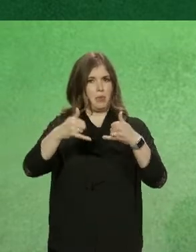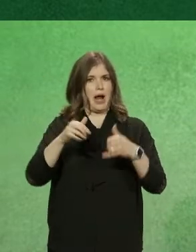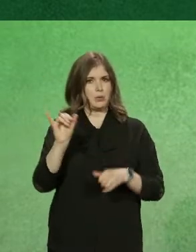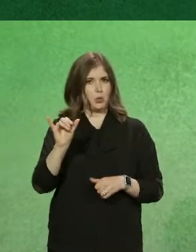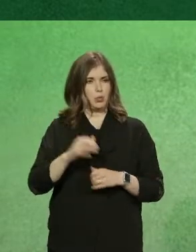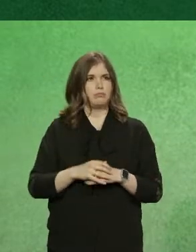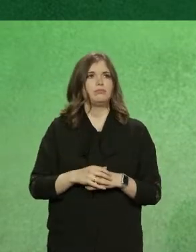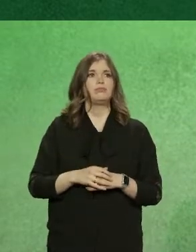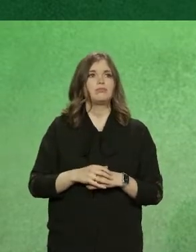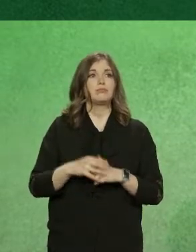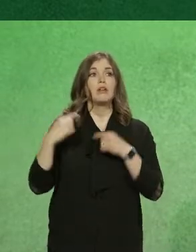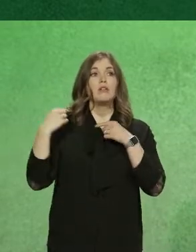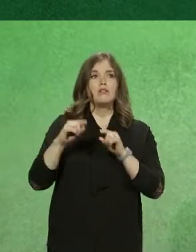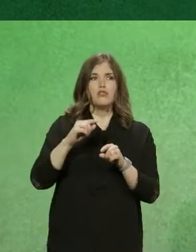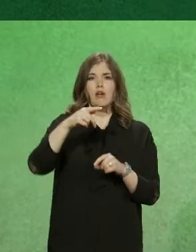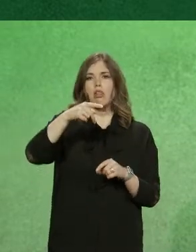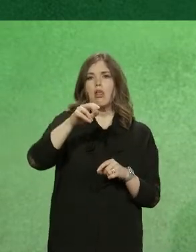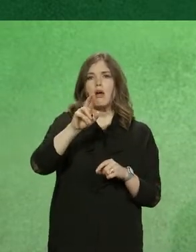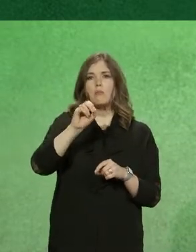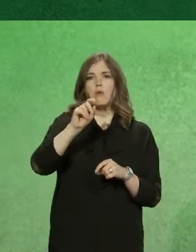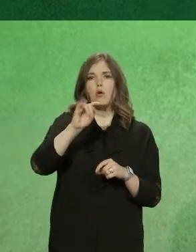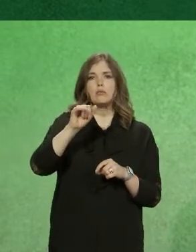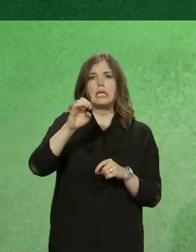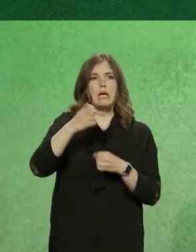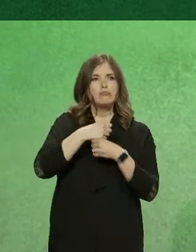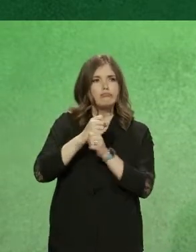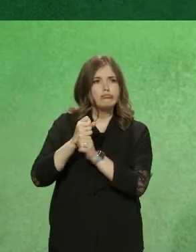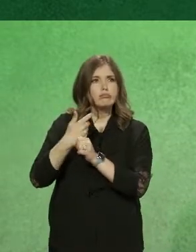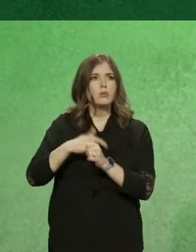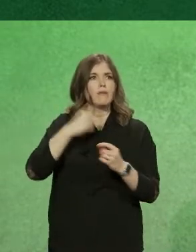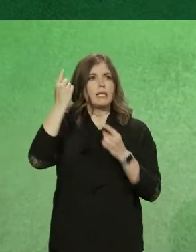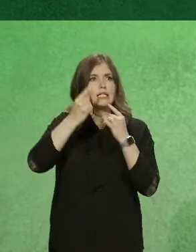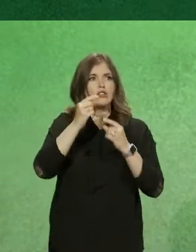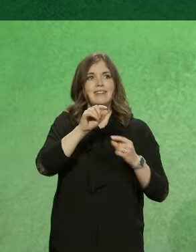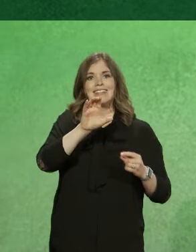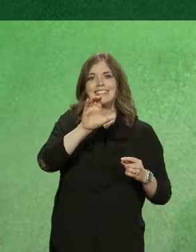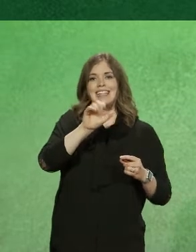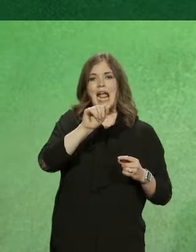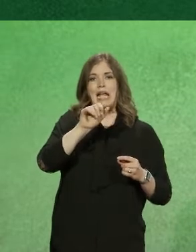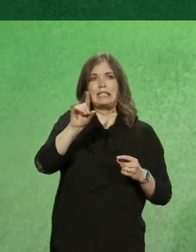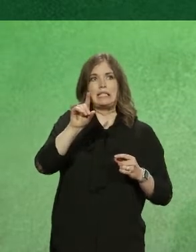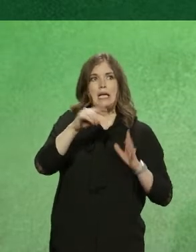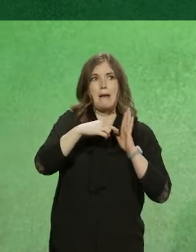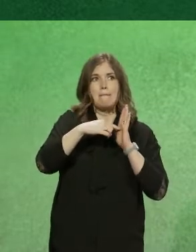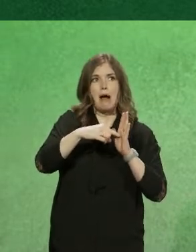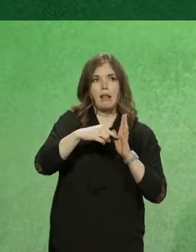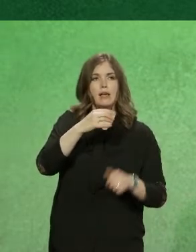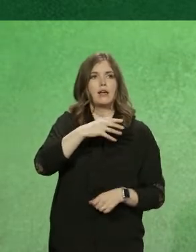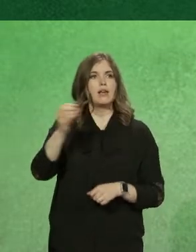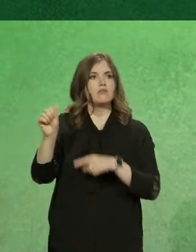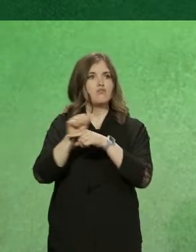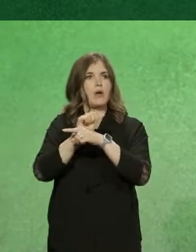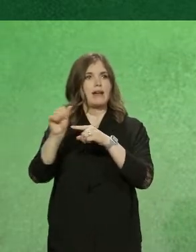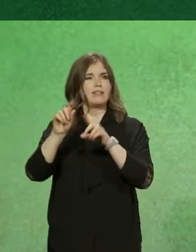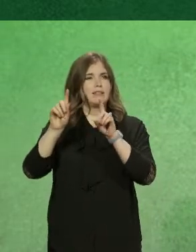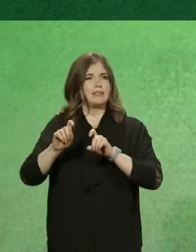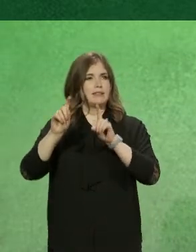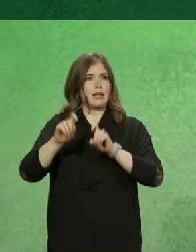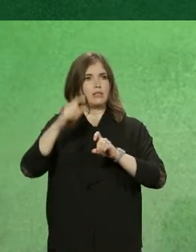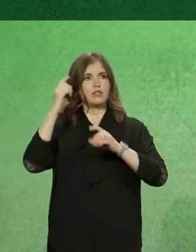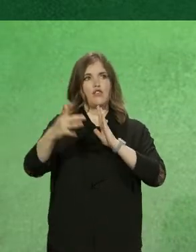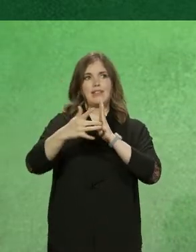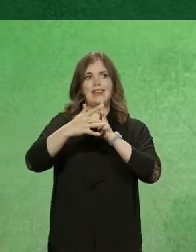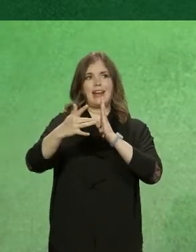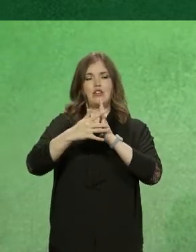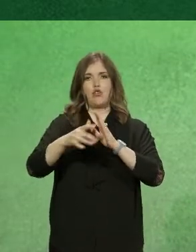prototyping, we have considered computer-aided modeling and practical tests for the technical feasibility